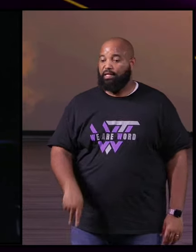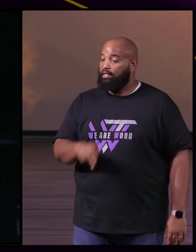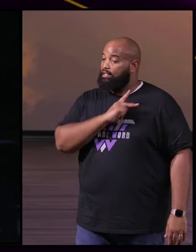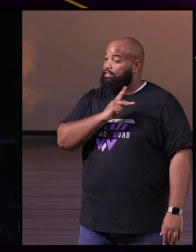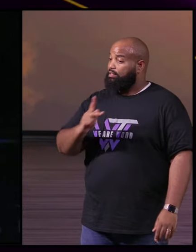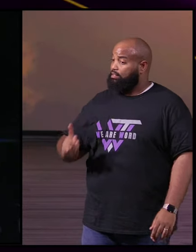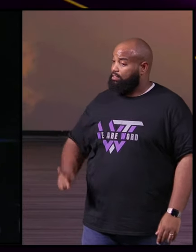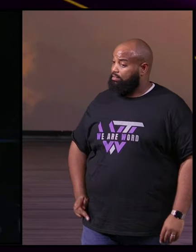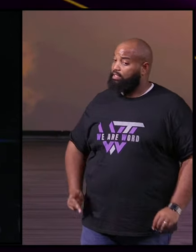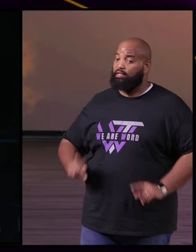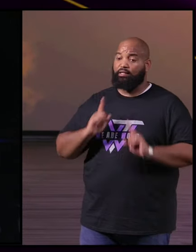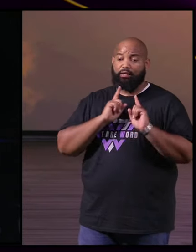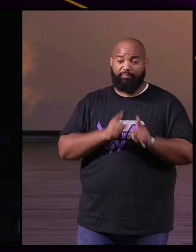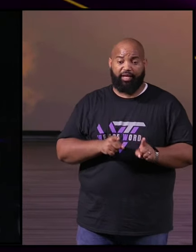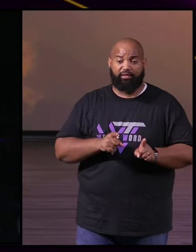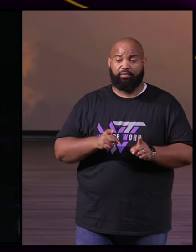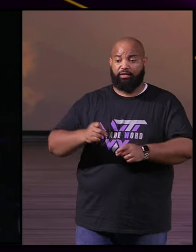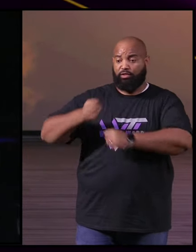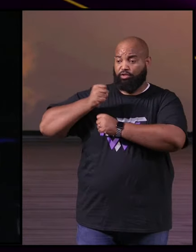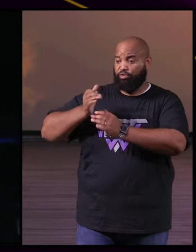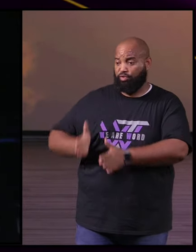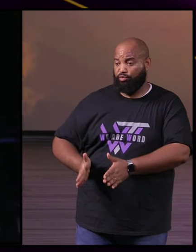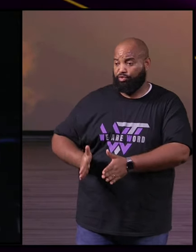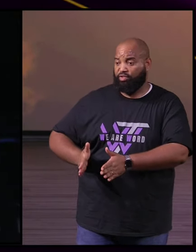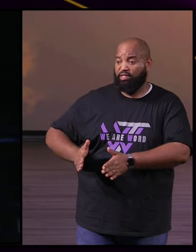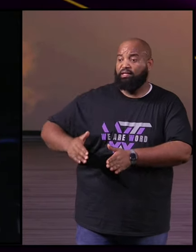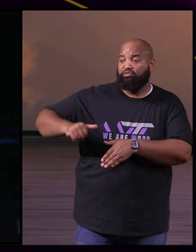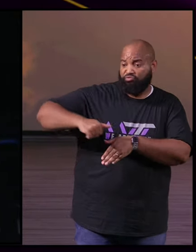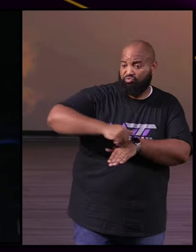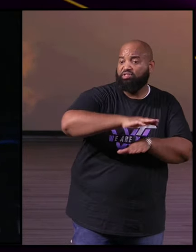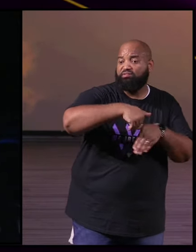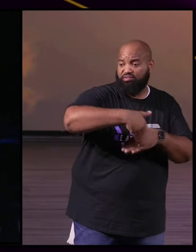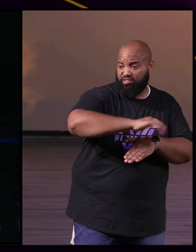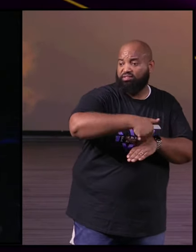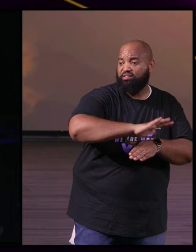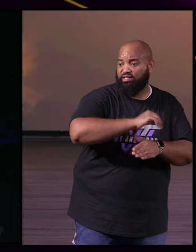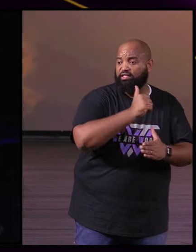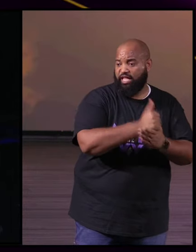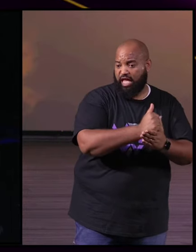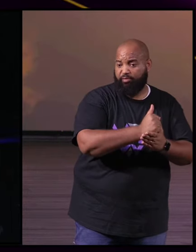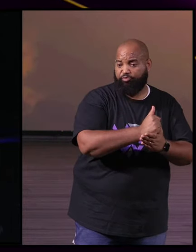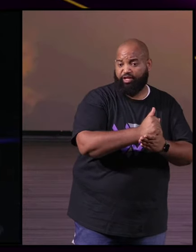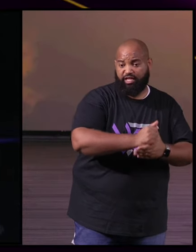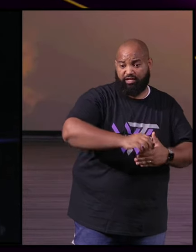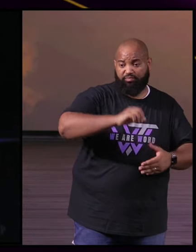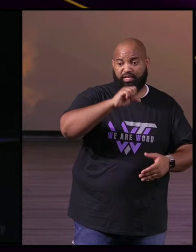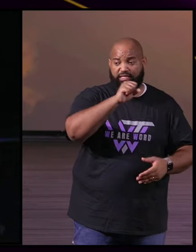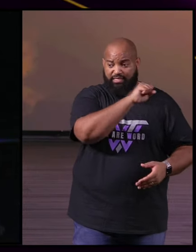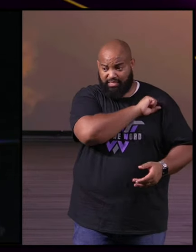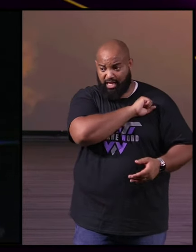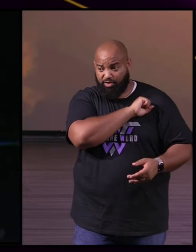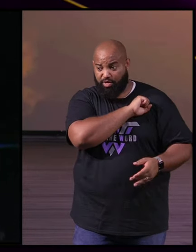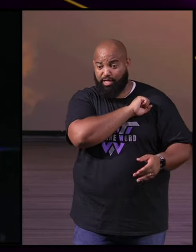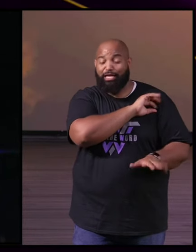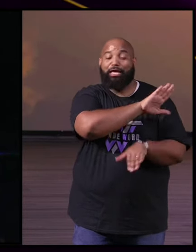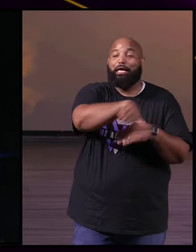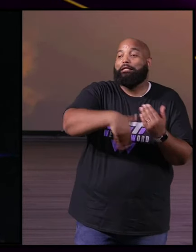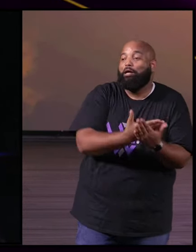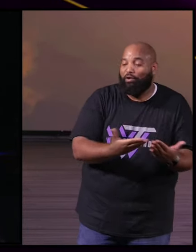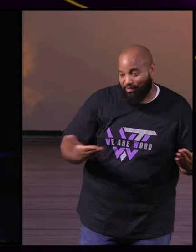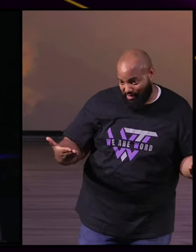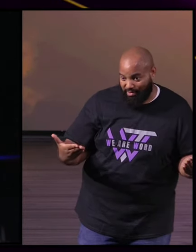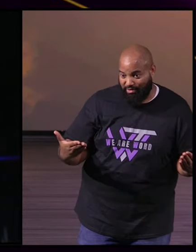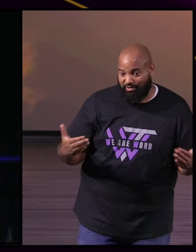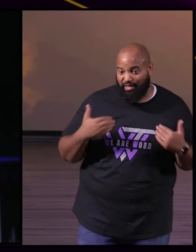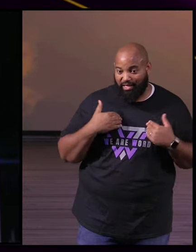Pharaoh commanded his men, and they sent him away with his wife and all they had.